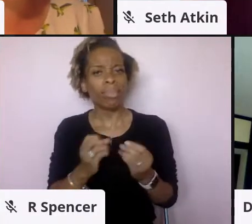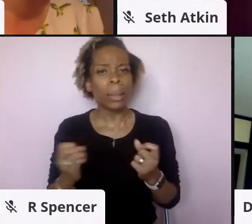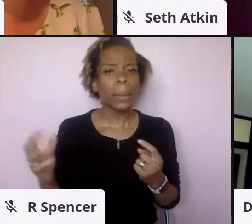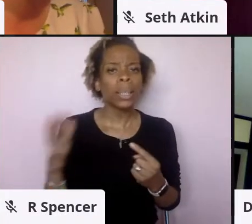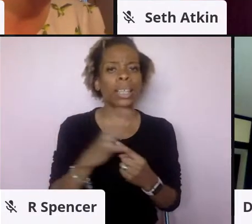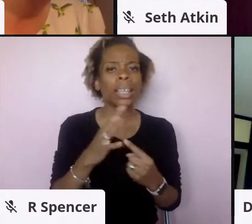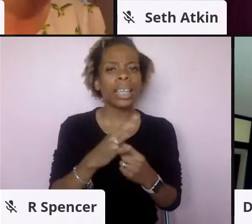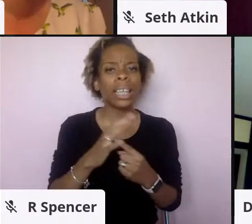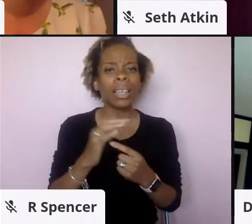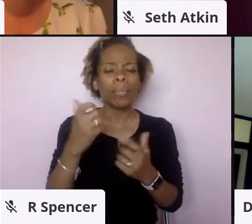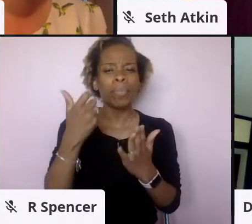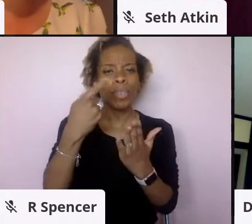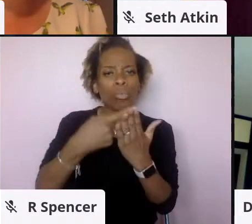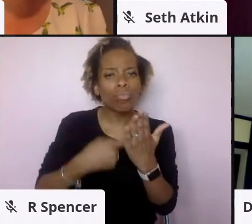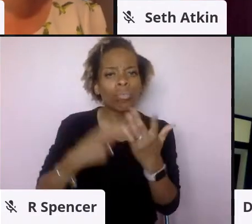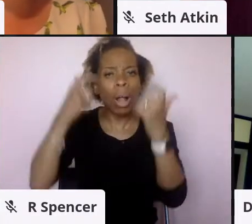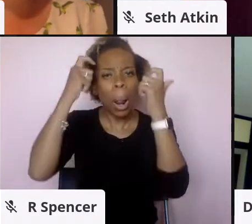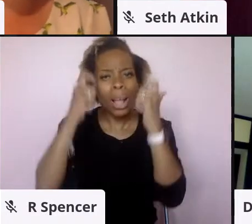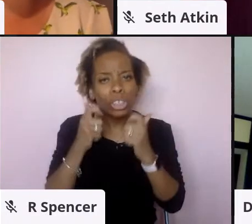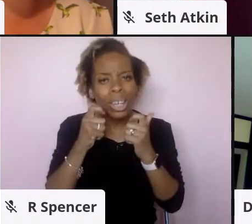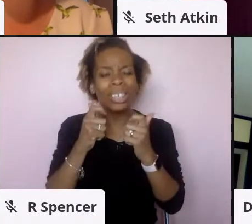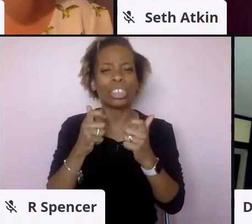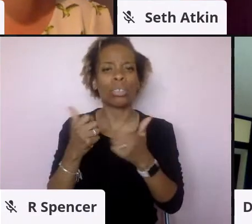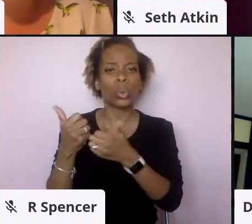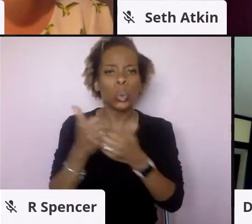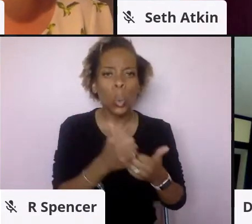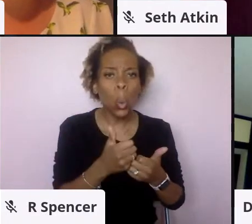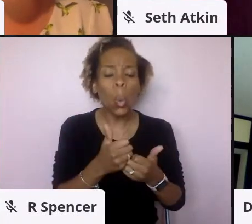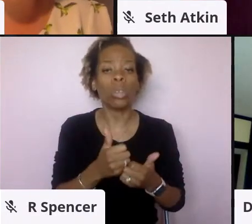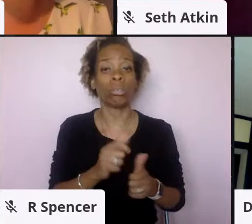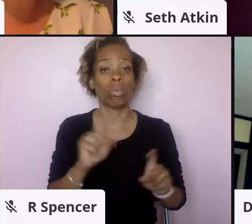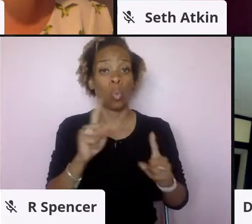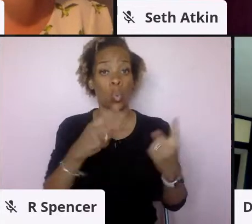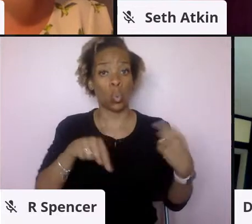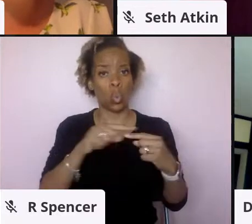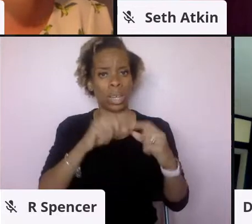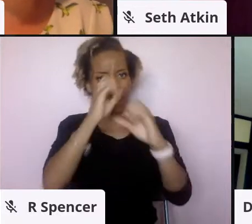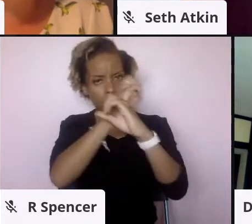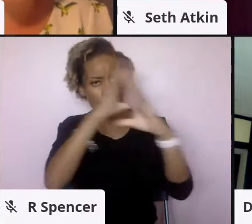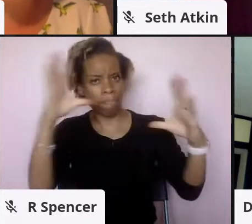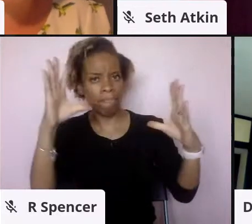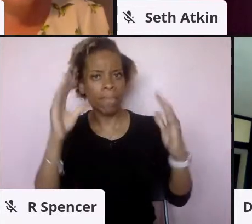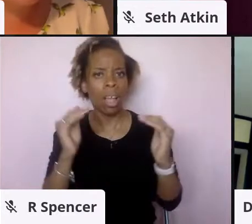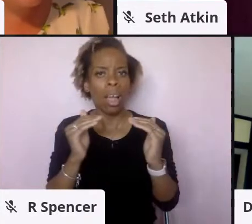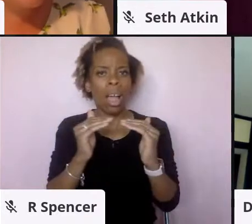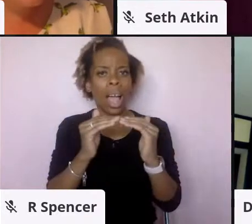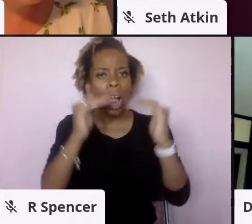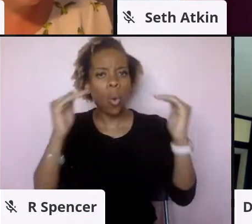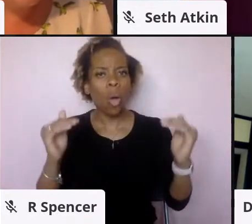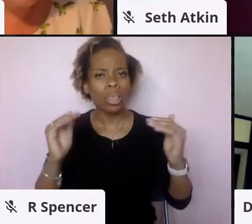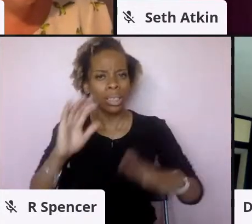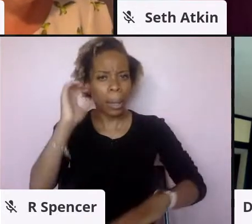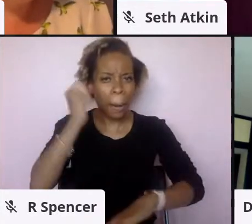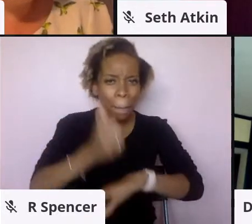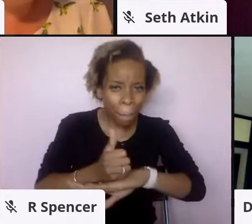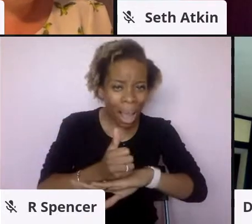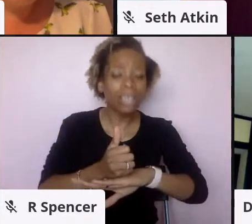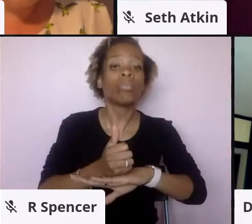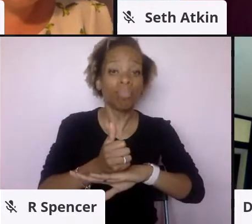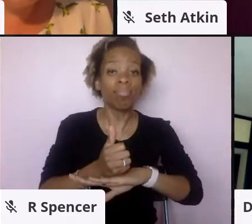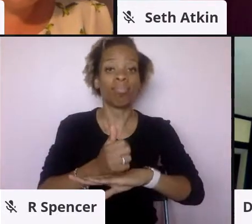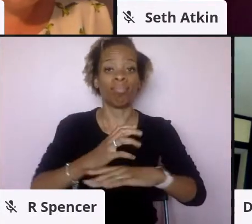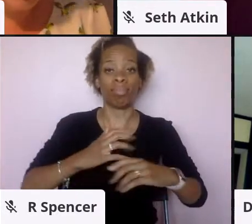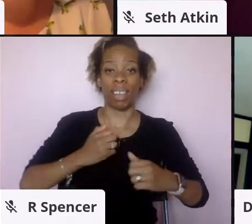key legislation that we want to be thinking about whenever we think about how to really embed equality within